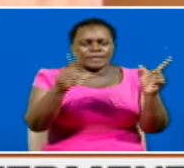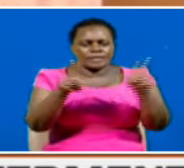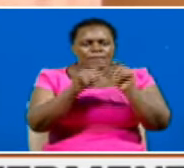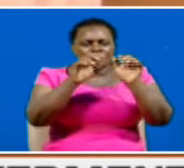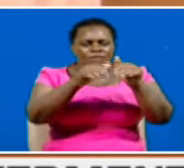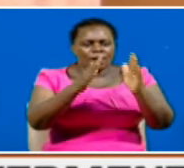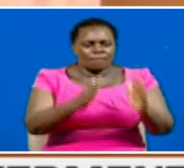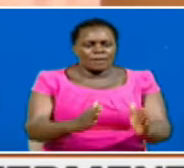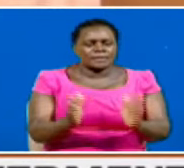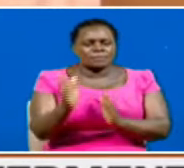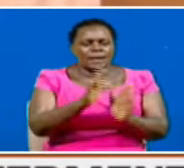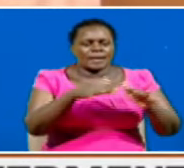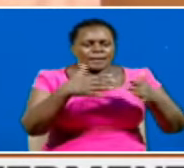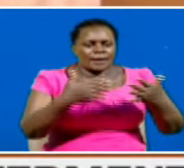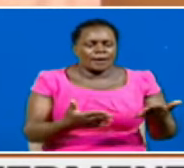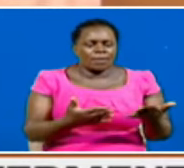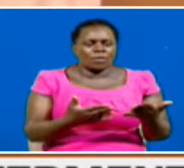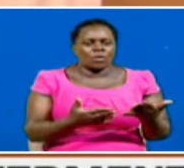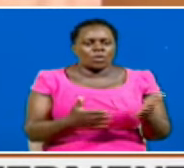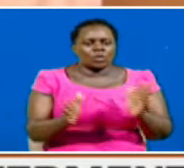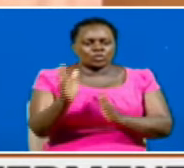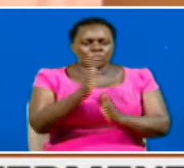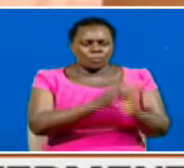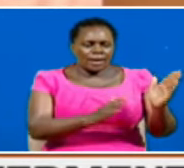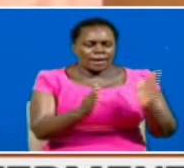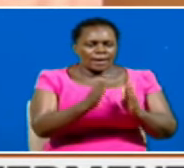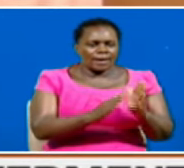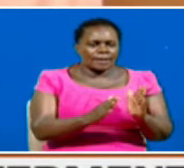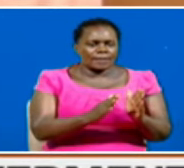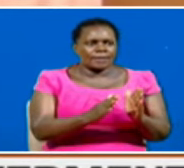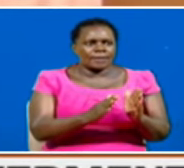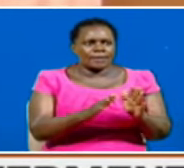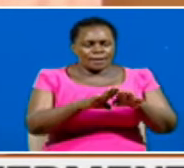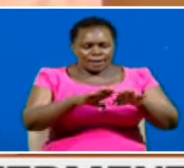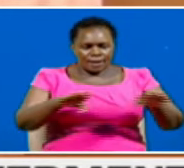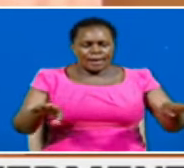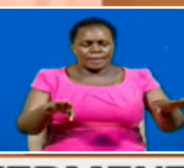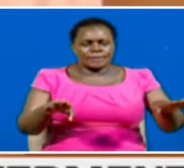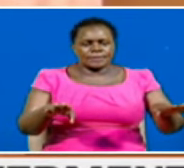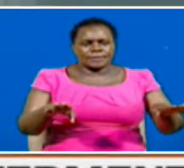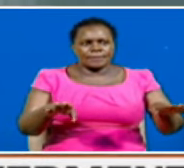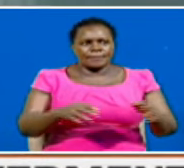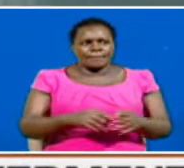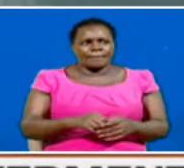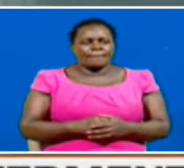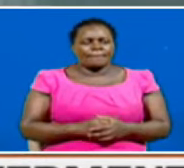wakulima wanaweza kujitayarisha vipi kutayarisha ardhi zao kwa sababu ya kilimo.